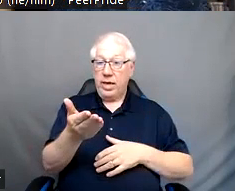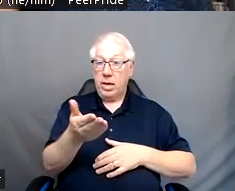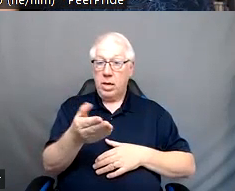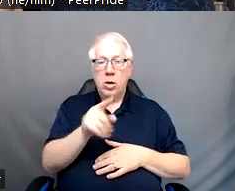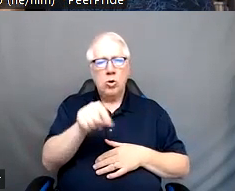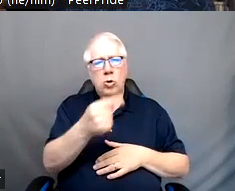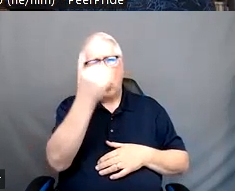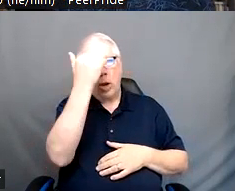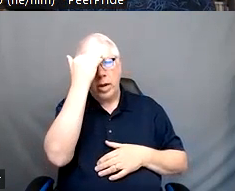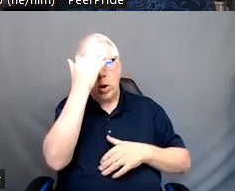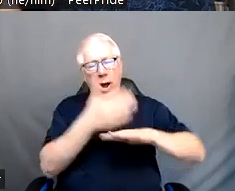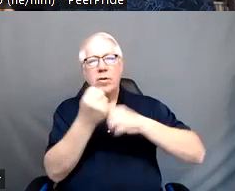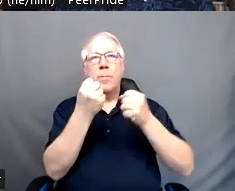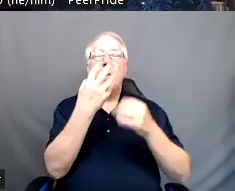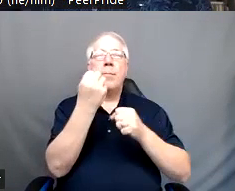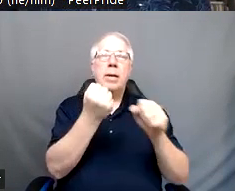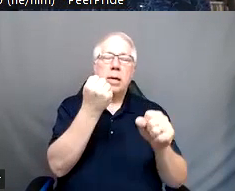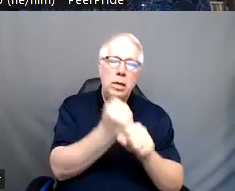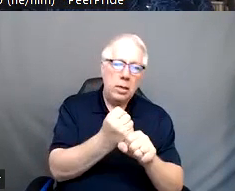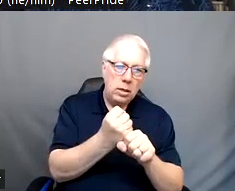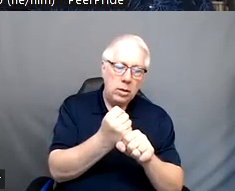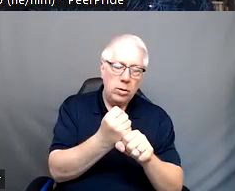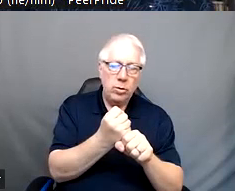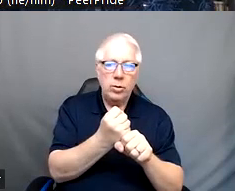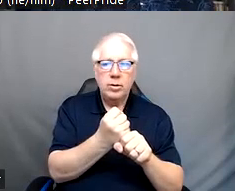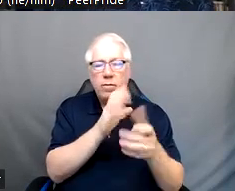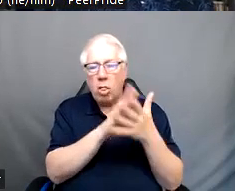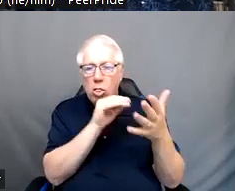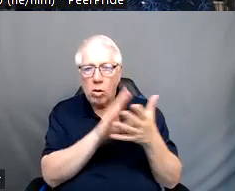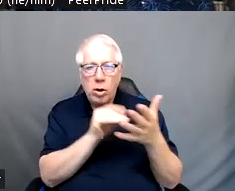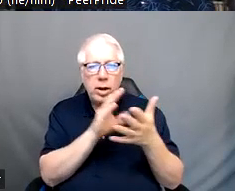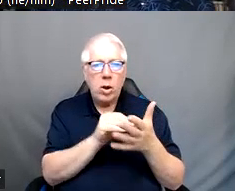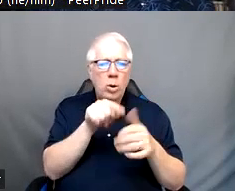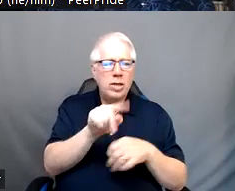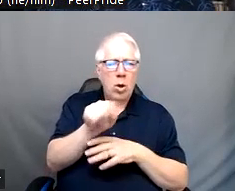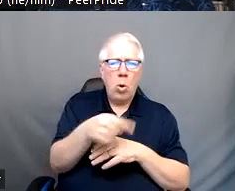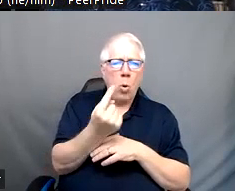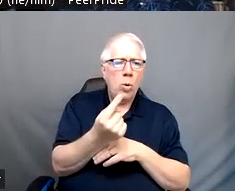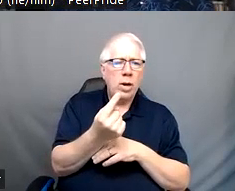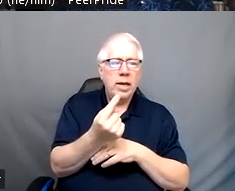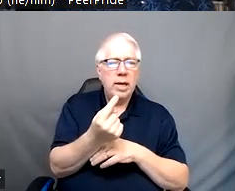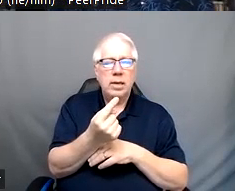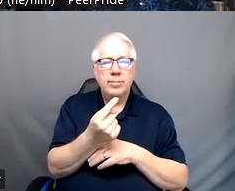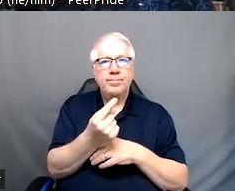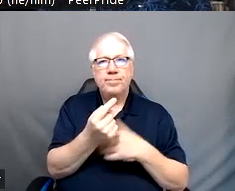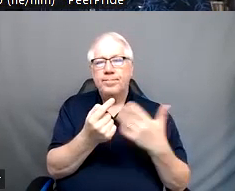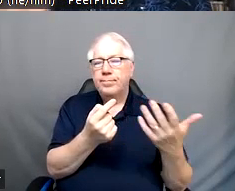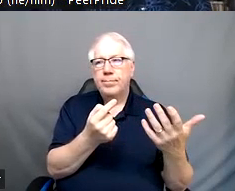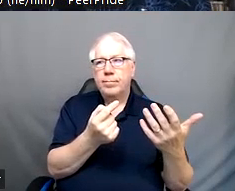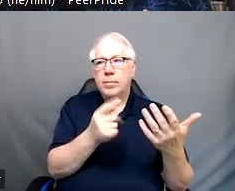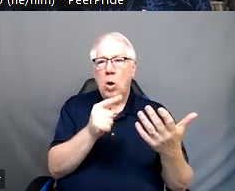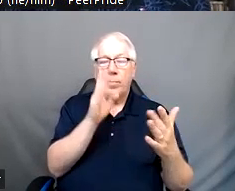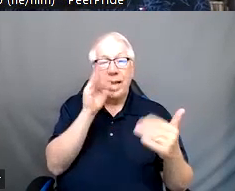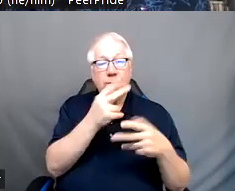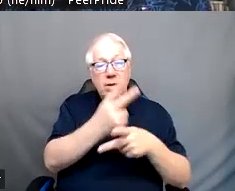only know after like many years of learning, or that this is only like you can only be expected